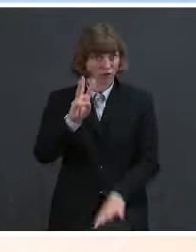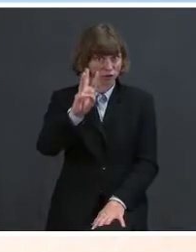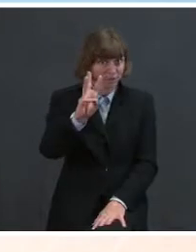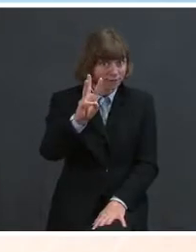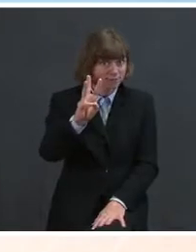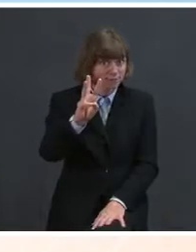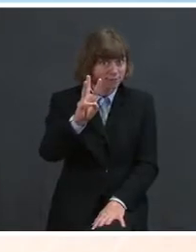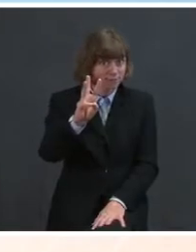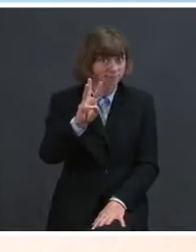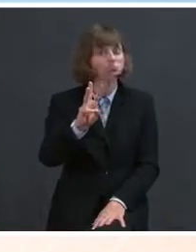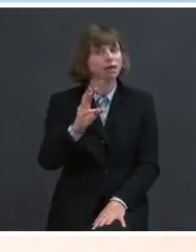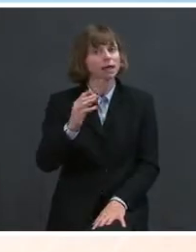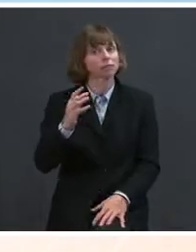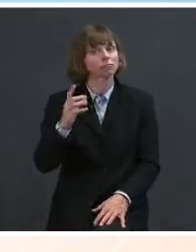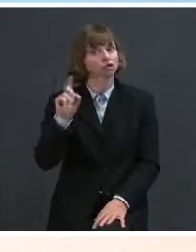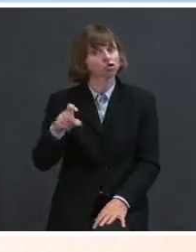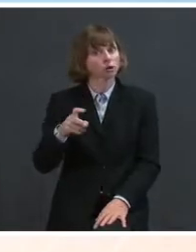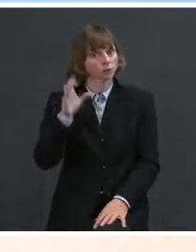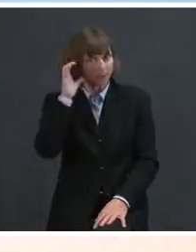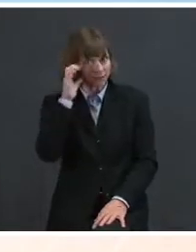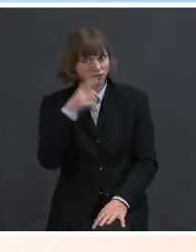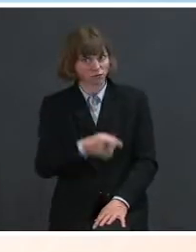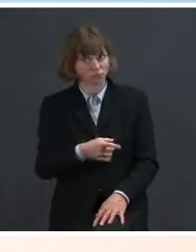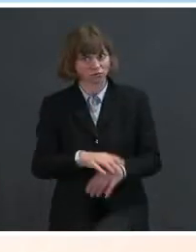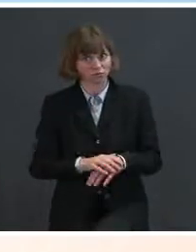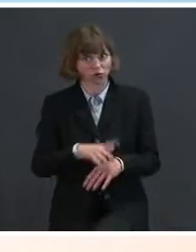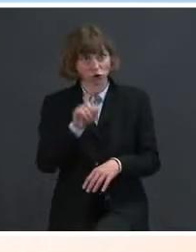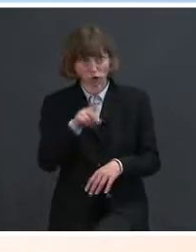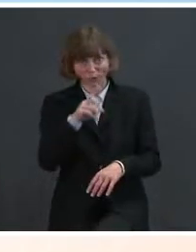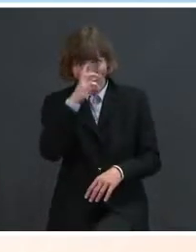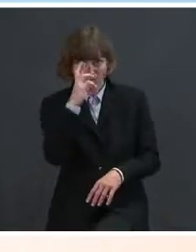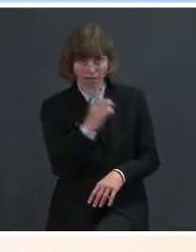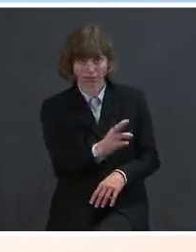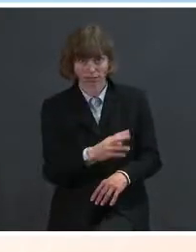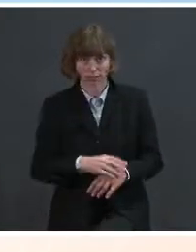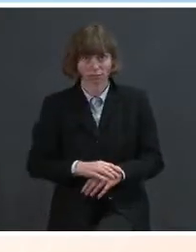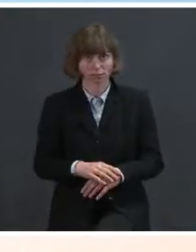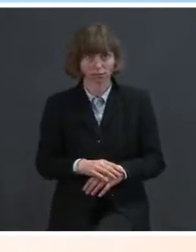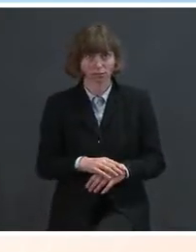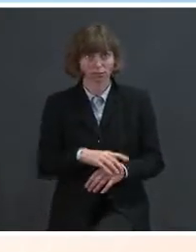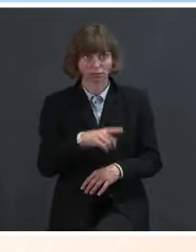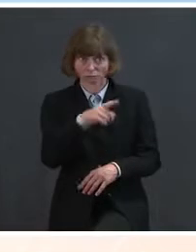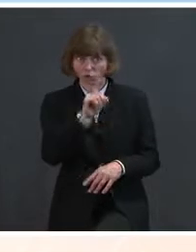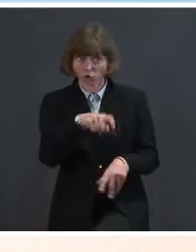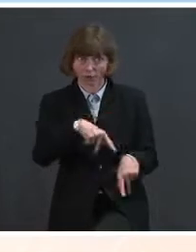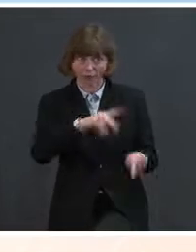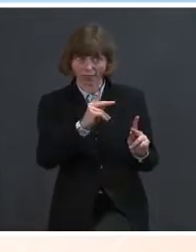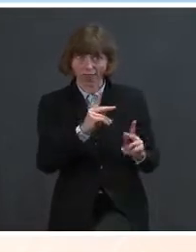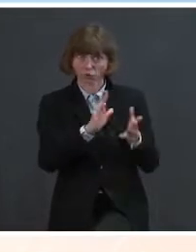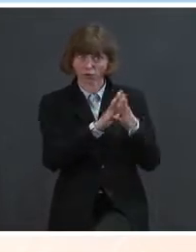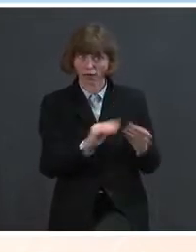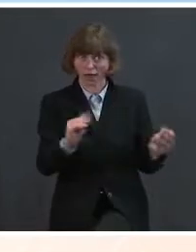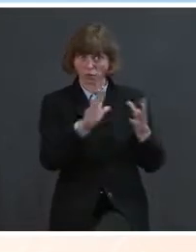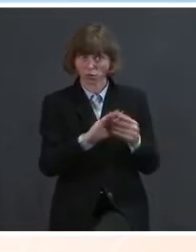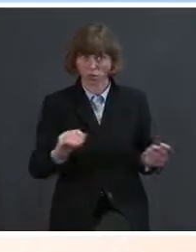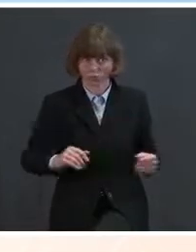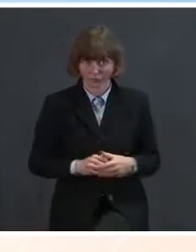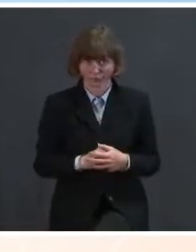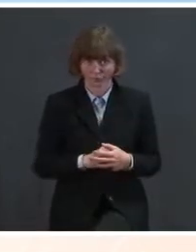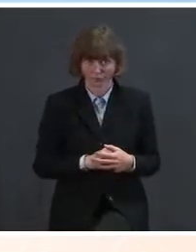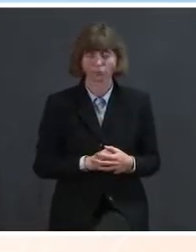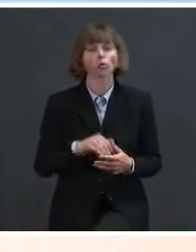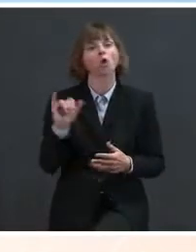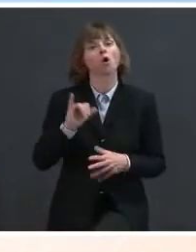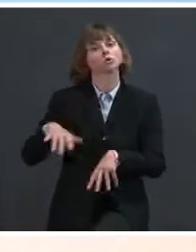deserves to have her voice heard, should be treated with respect, and should be able to tell her story. There also is an independent investigation that